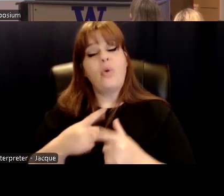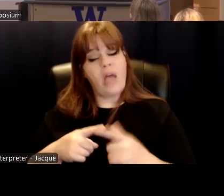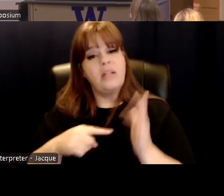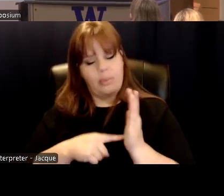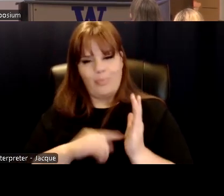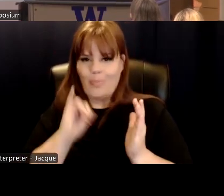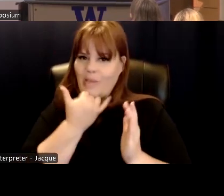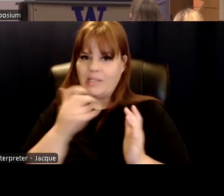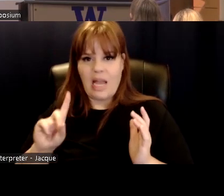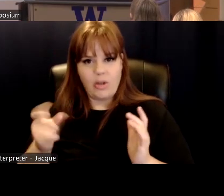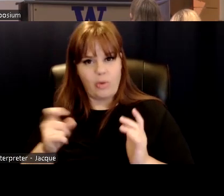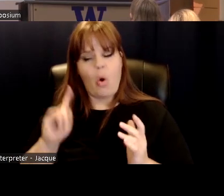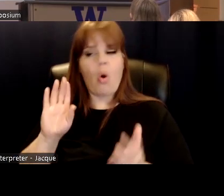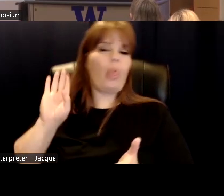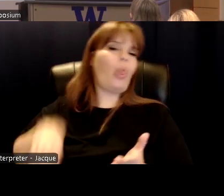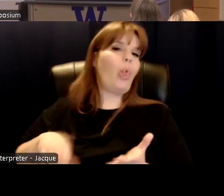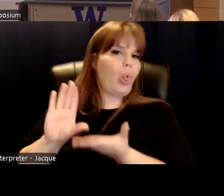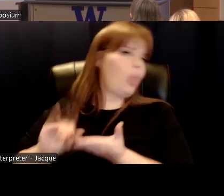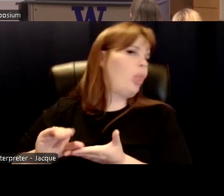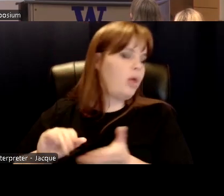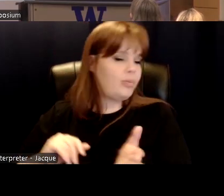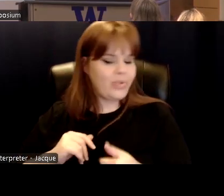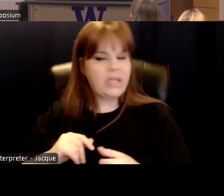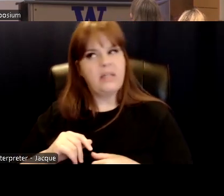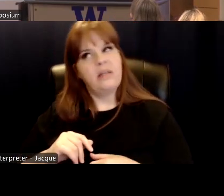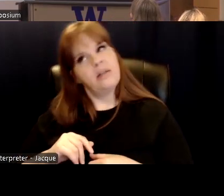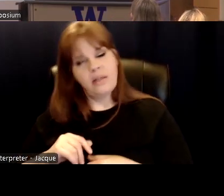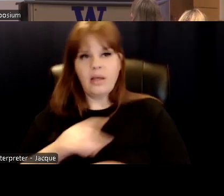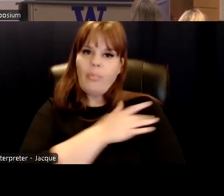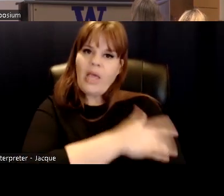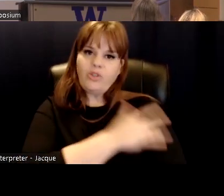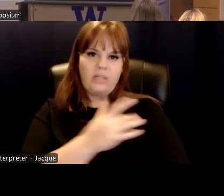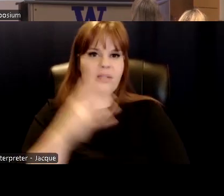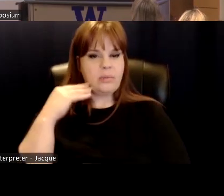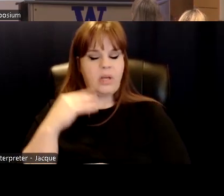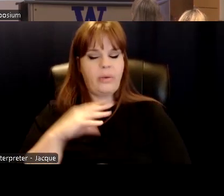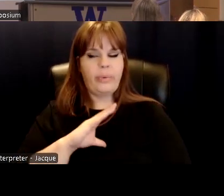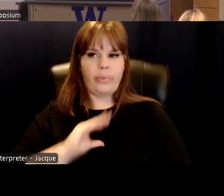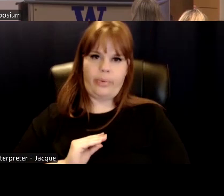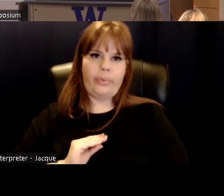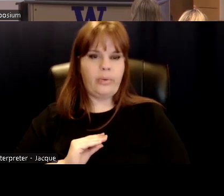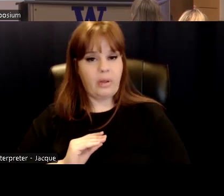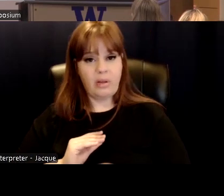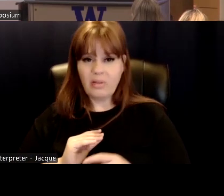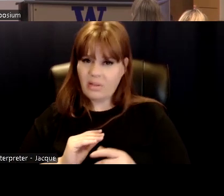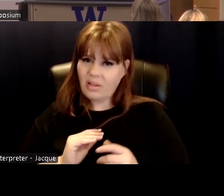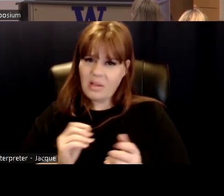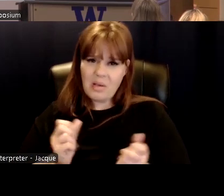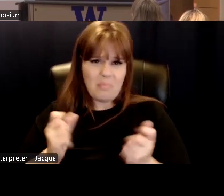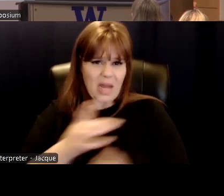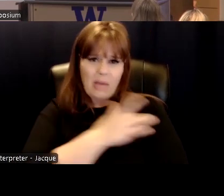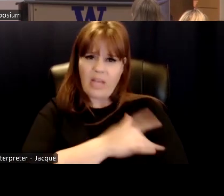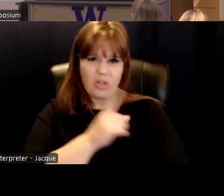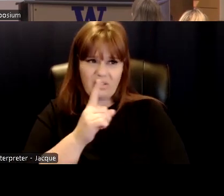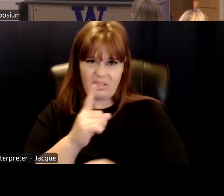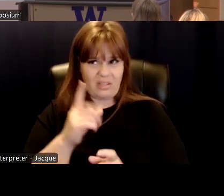or discounted. This is really disheartening for patients, many of which are fairly disabled from this condition, as